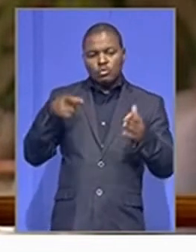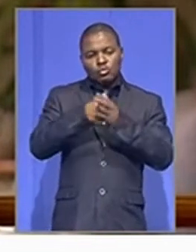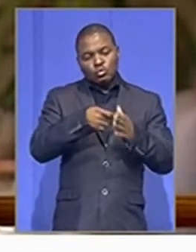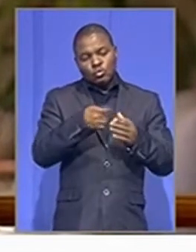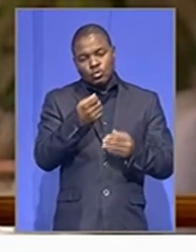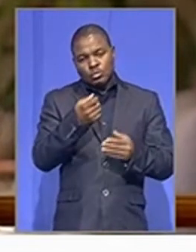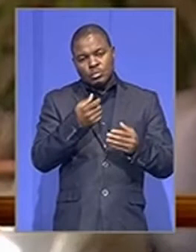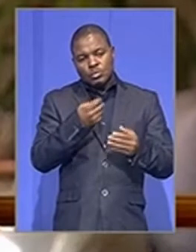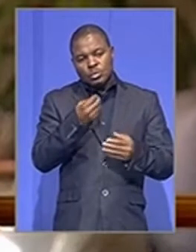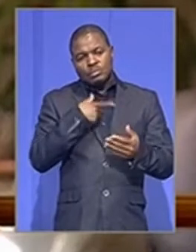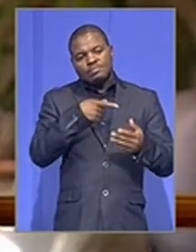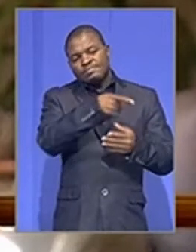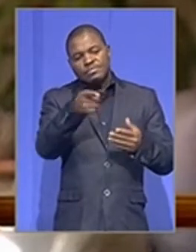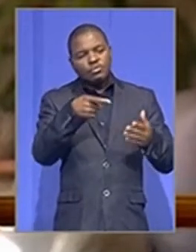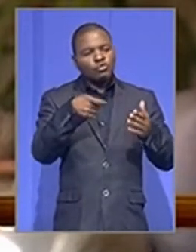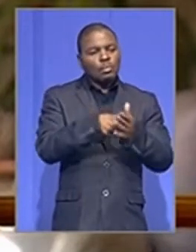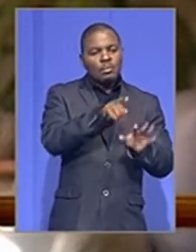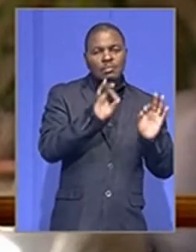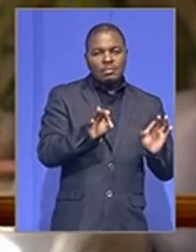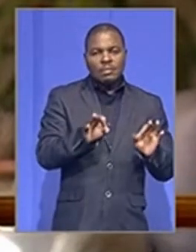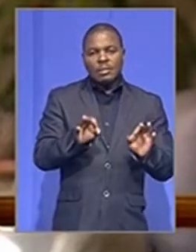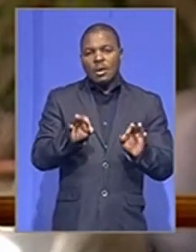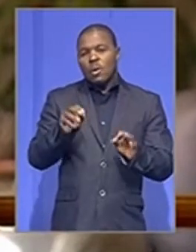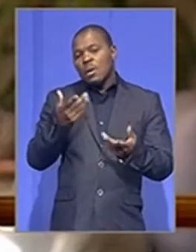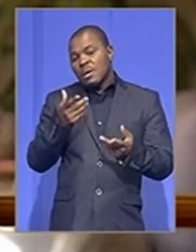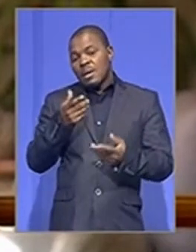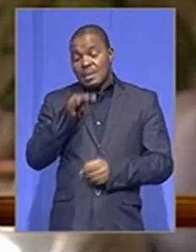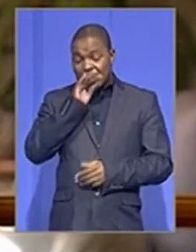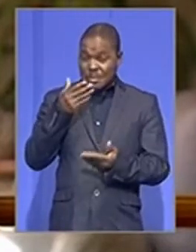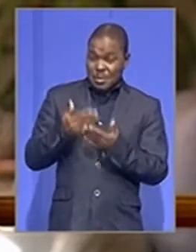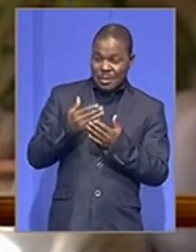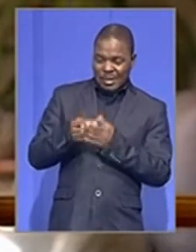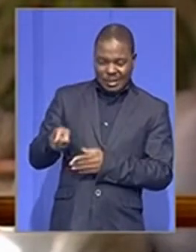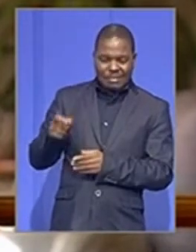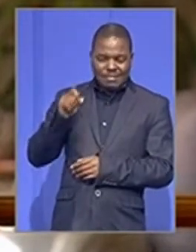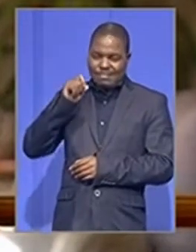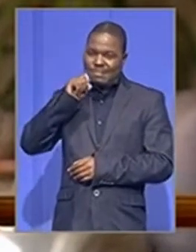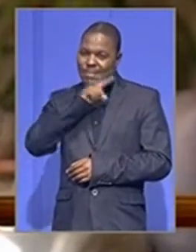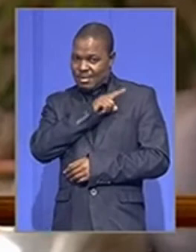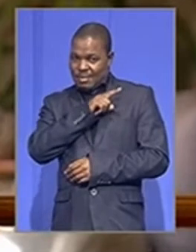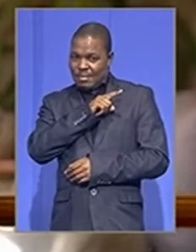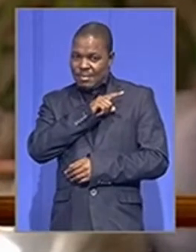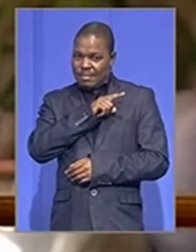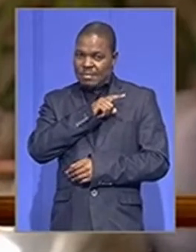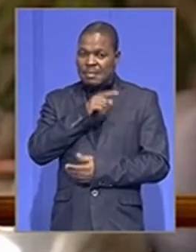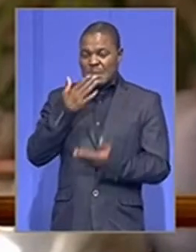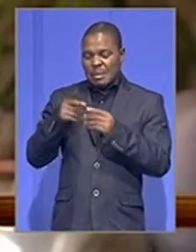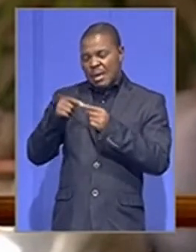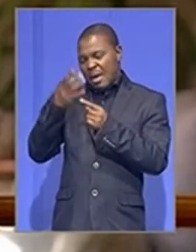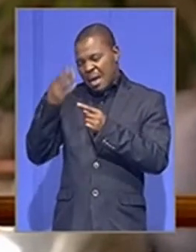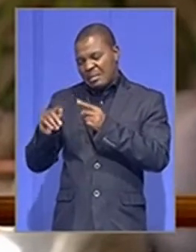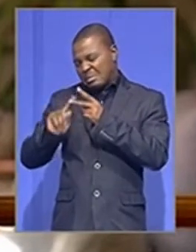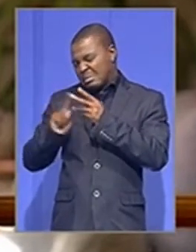from a recognized firm, they're probably not getting ivermectin. It is probably some fake that, as I mentioned, contains all sorts of